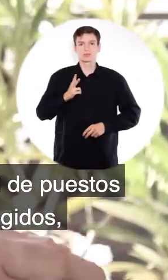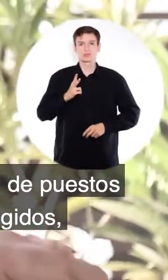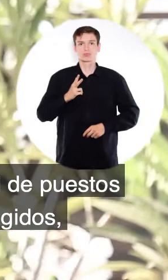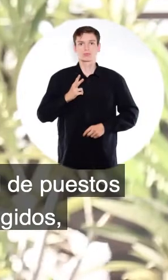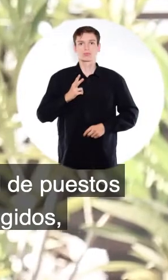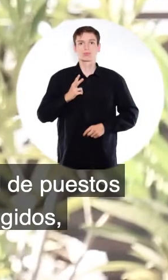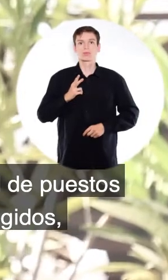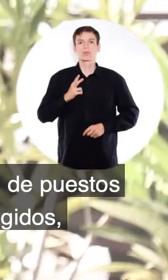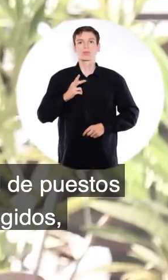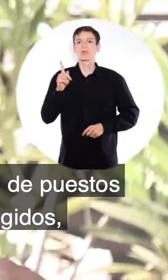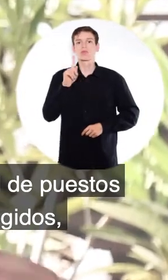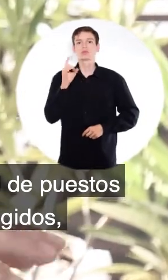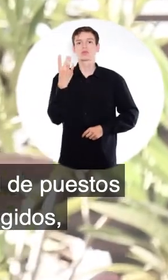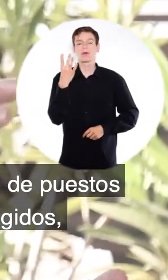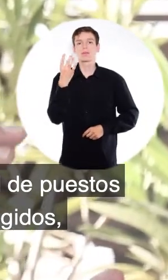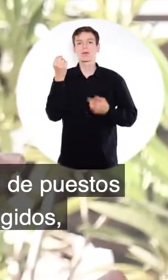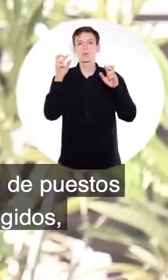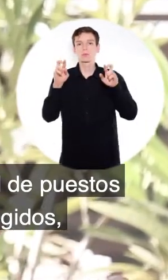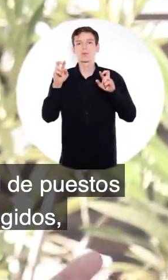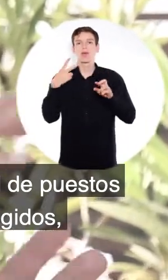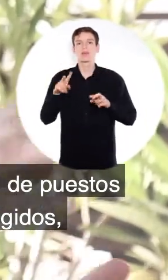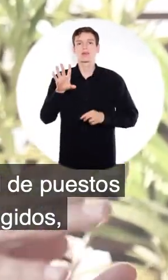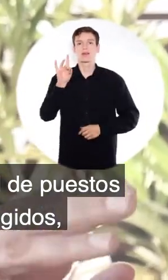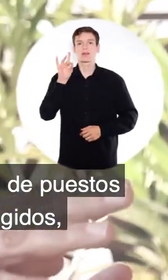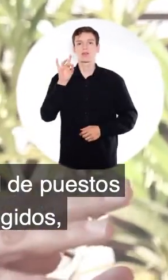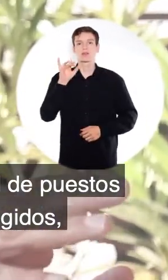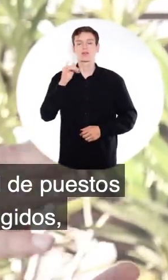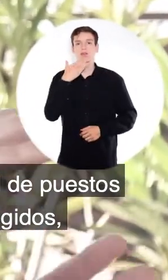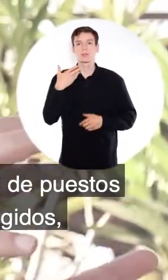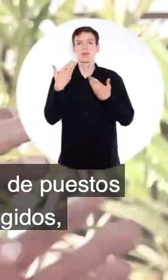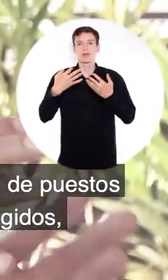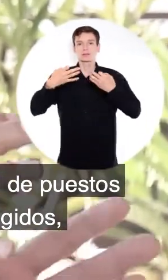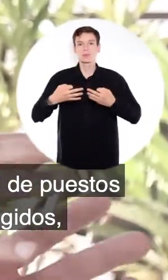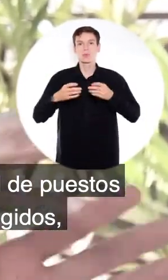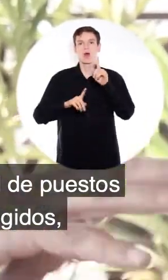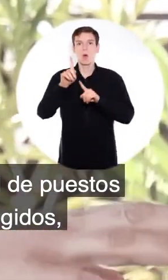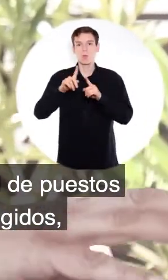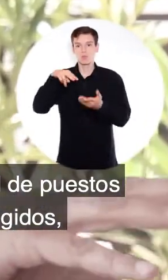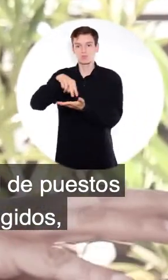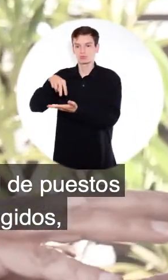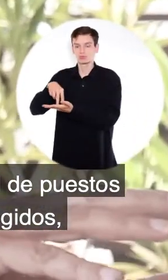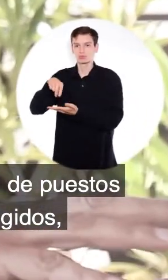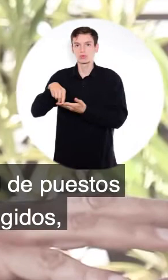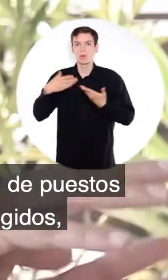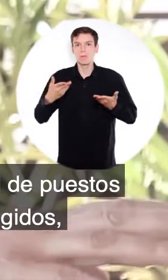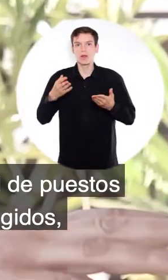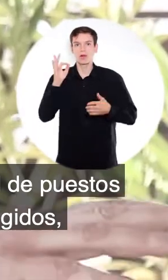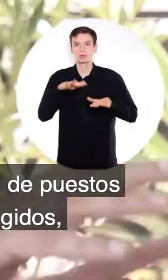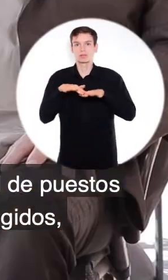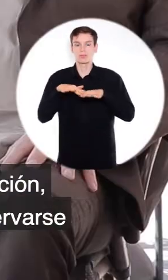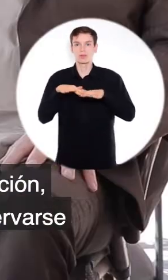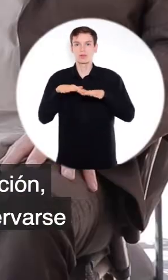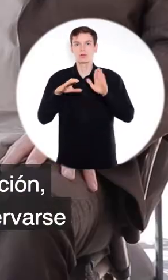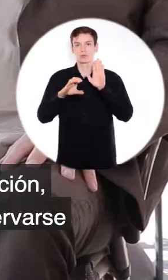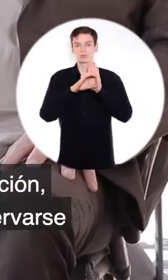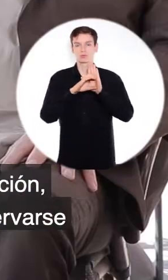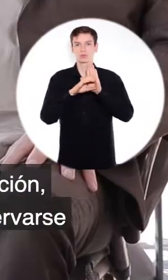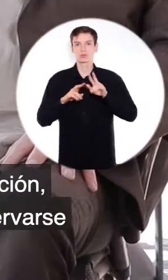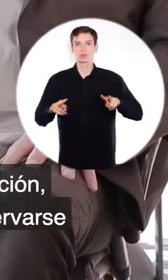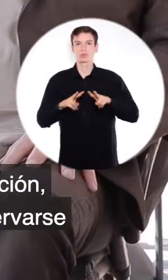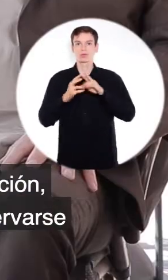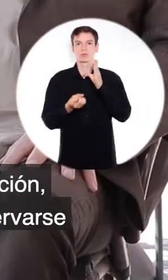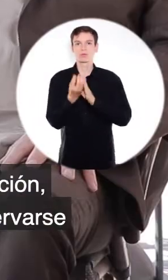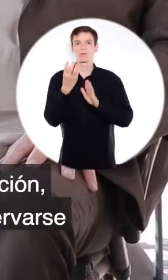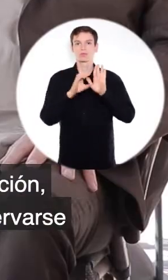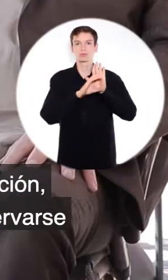positions in the constituent body, not just the chance to get elected, but to have secure membership. Not too